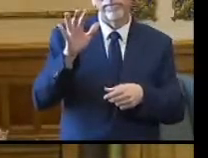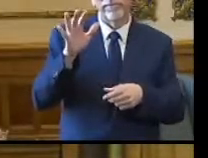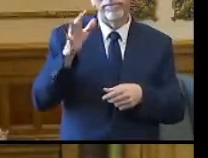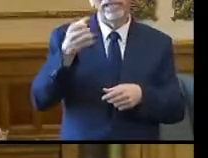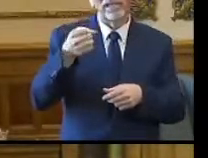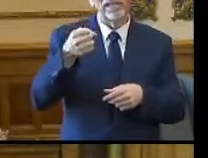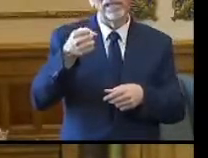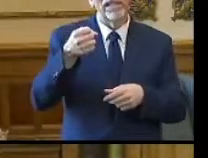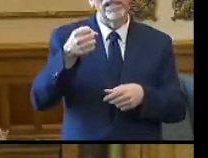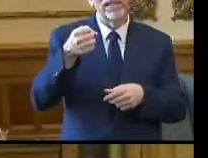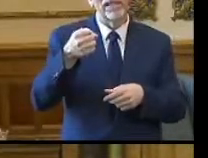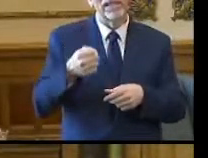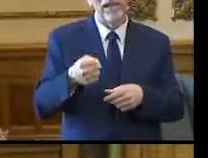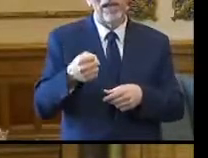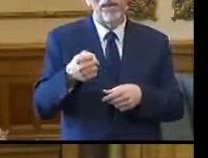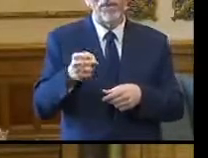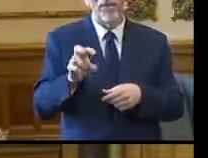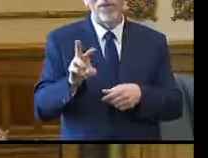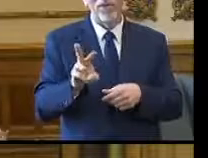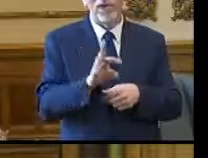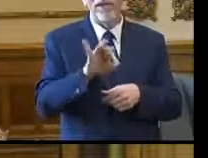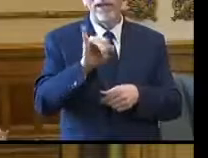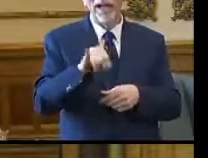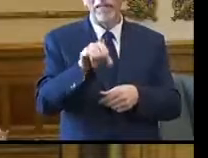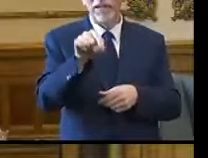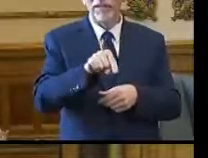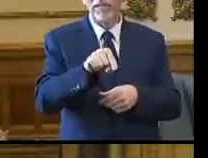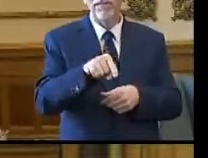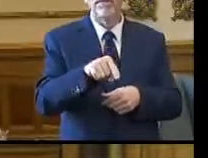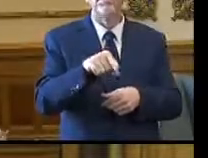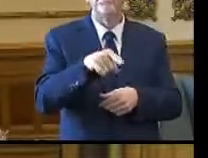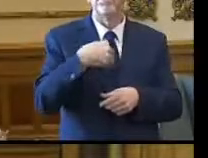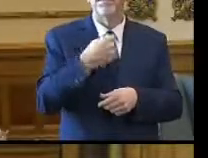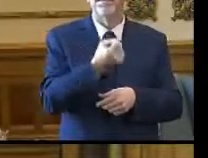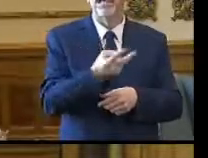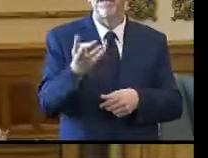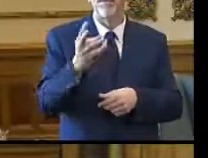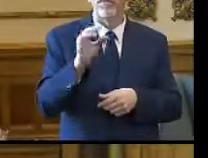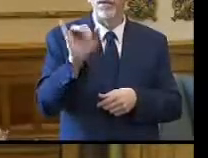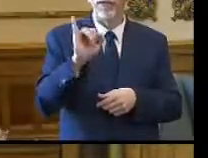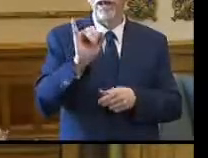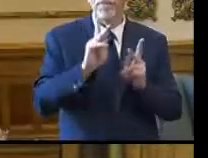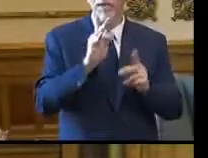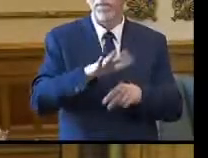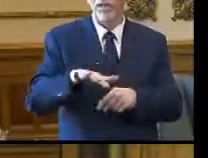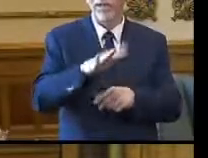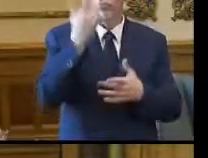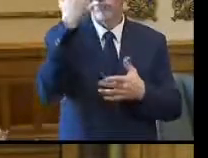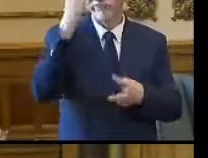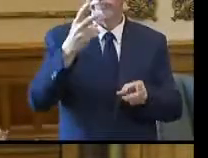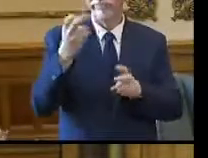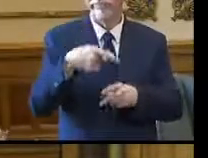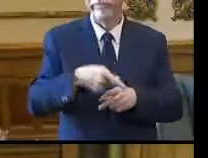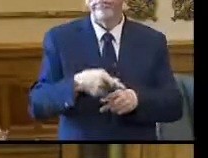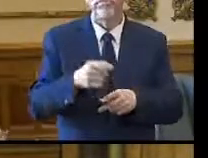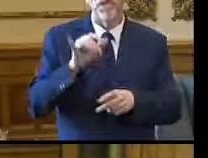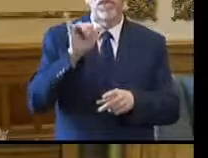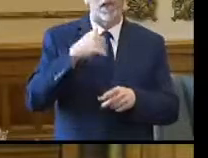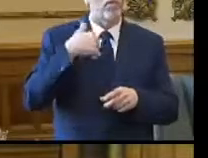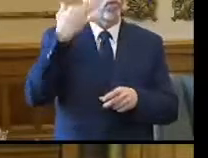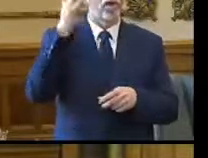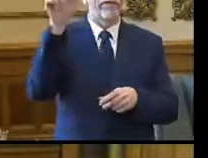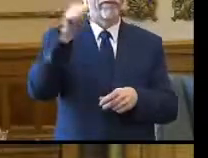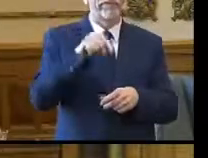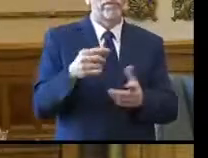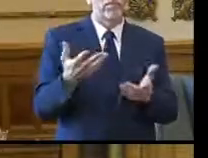bit south and west of the Indianapolis area that had multiple infected individuals. But those are the ones that I'm aware of.